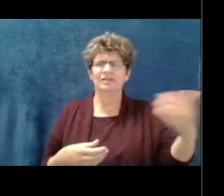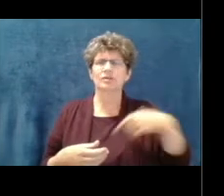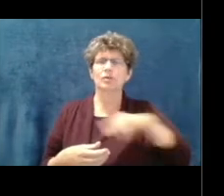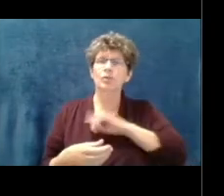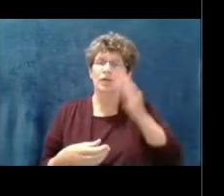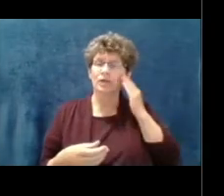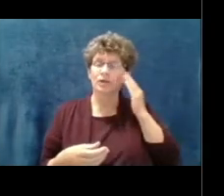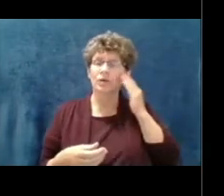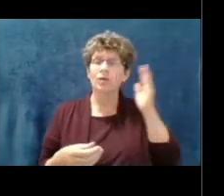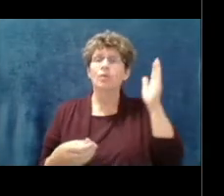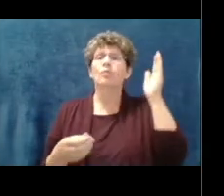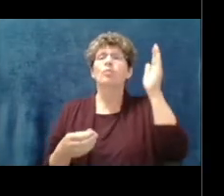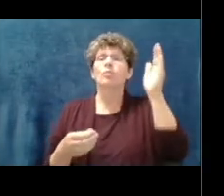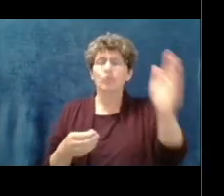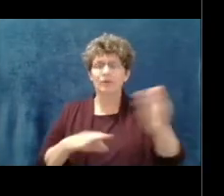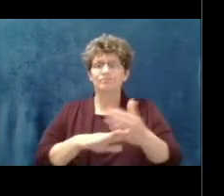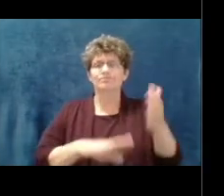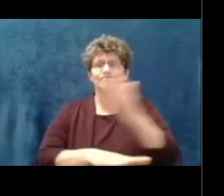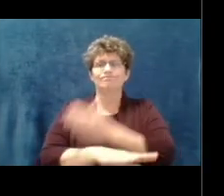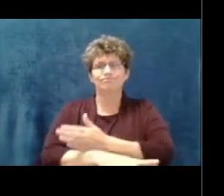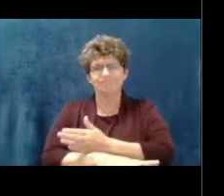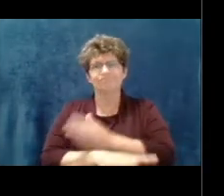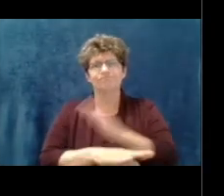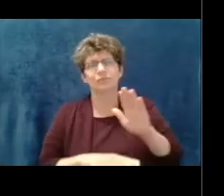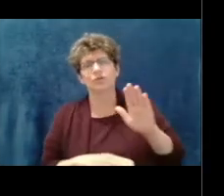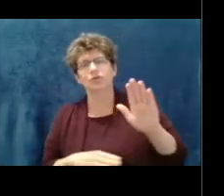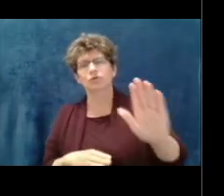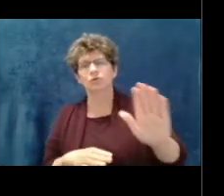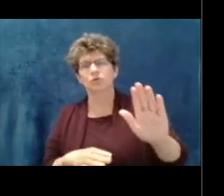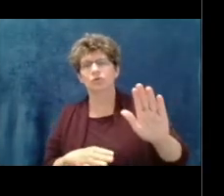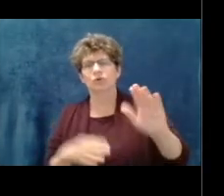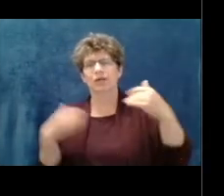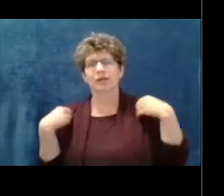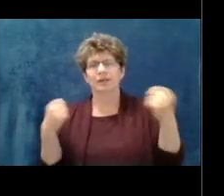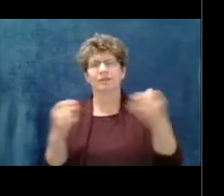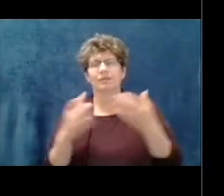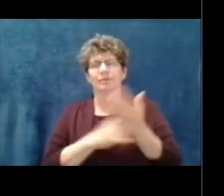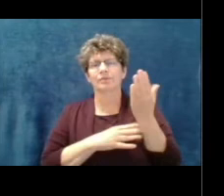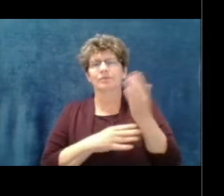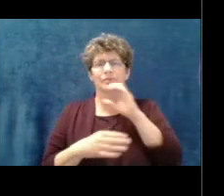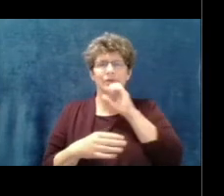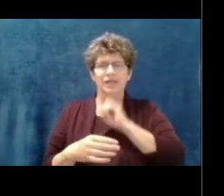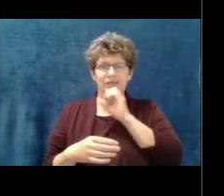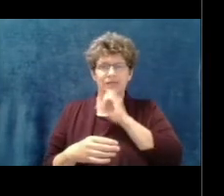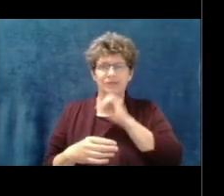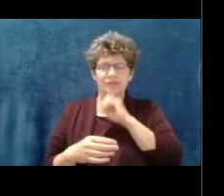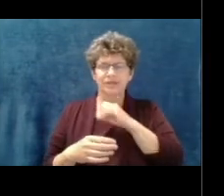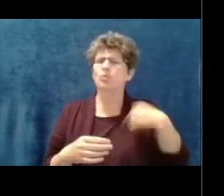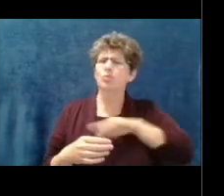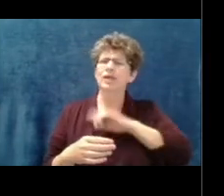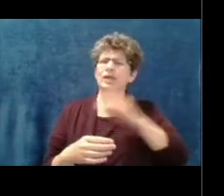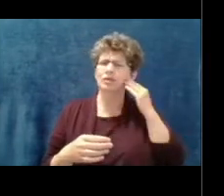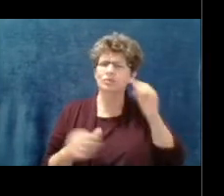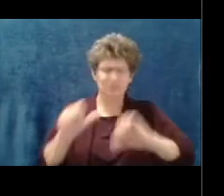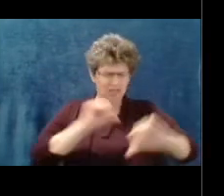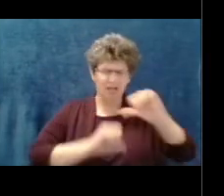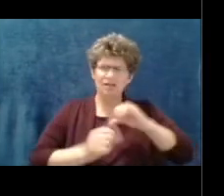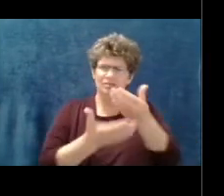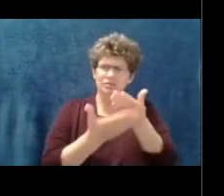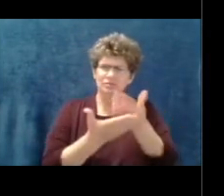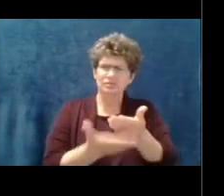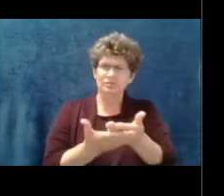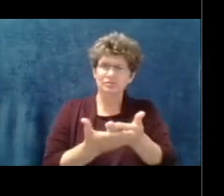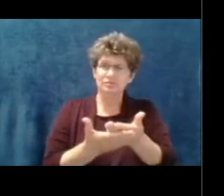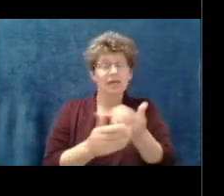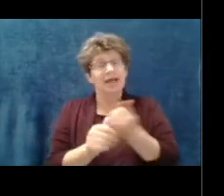science behind them in terms of helping you age the best that you can to be as successful as possible. The rest of it's all fluff, guys,